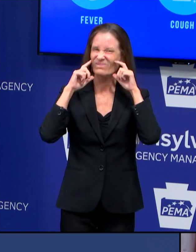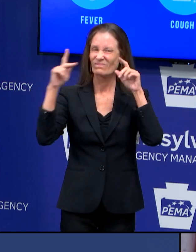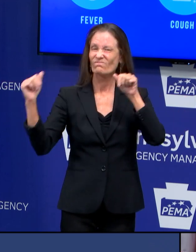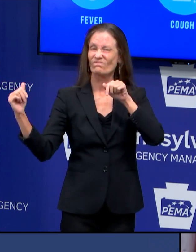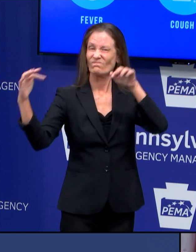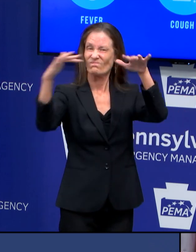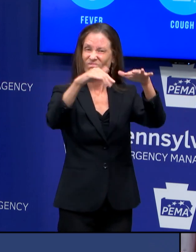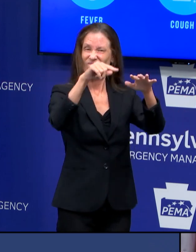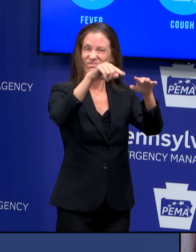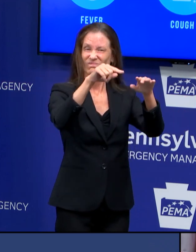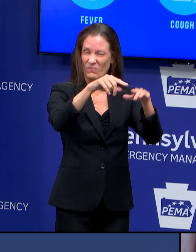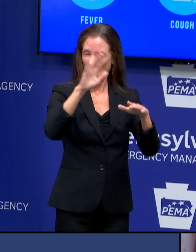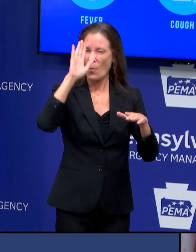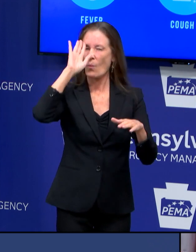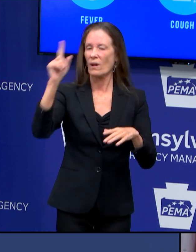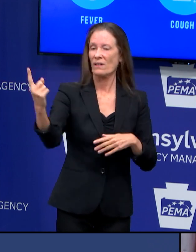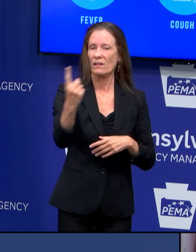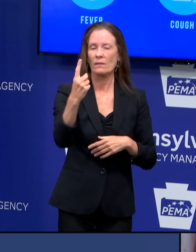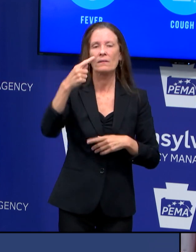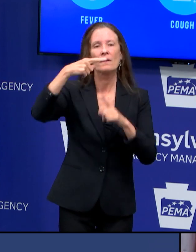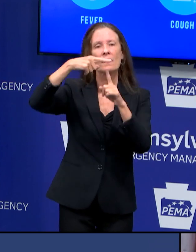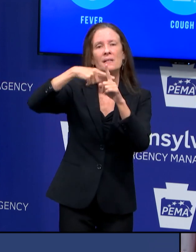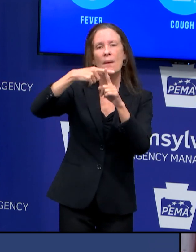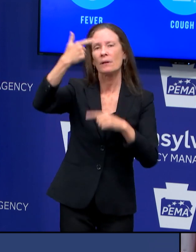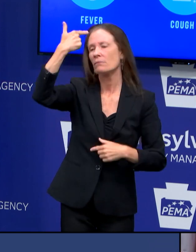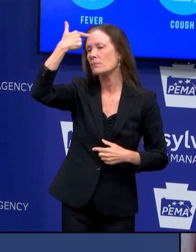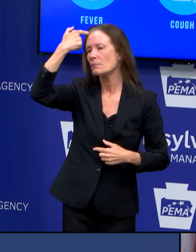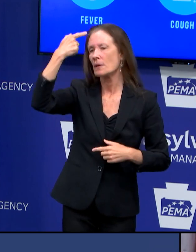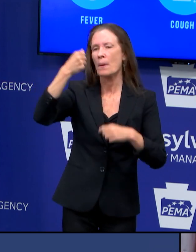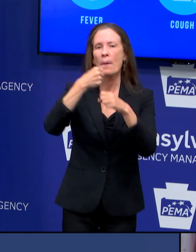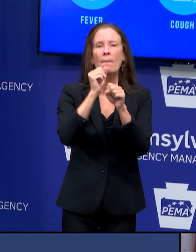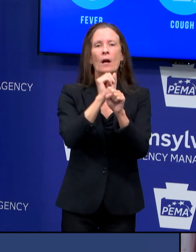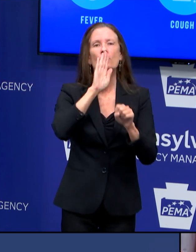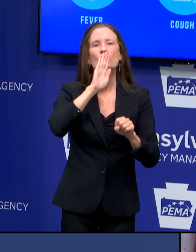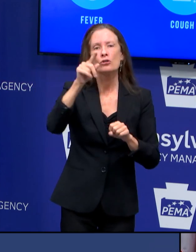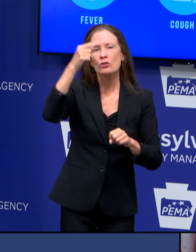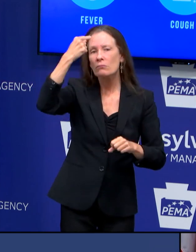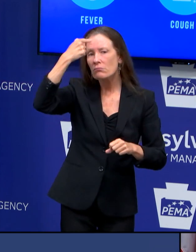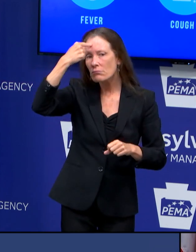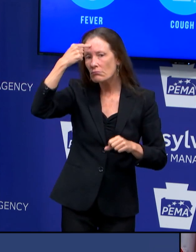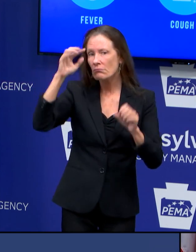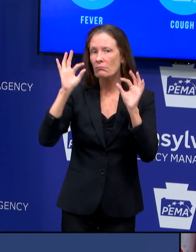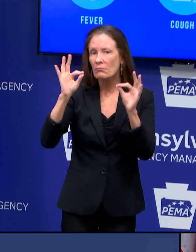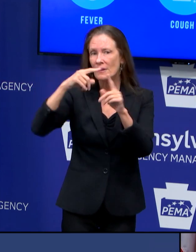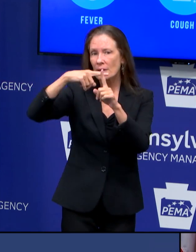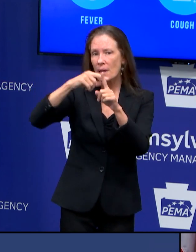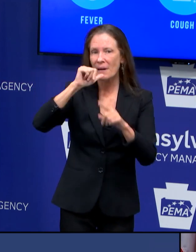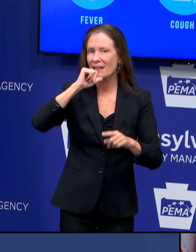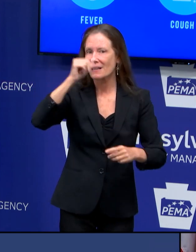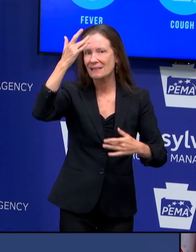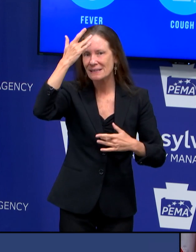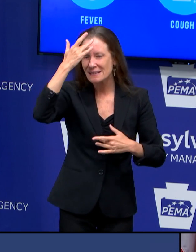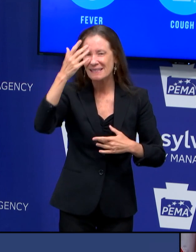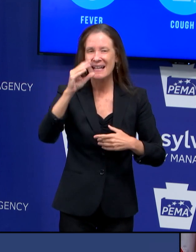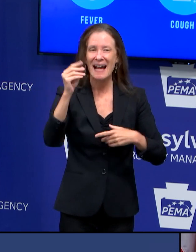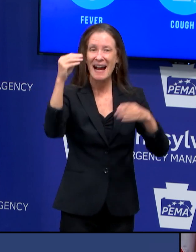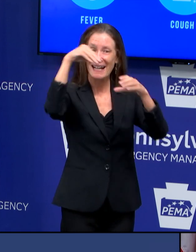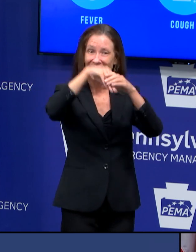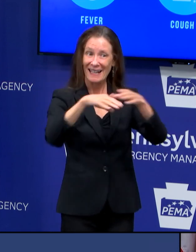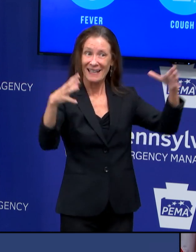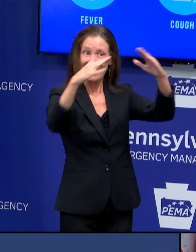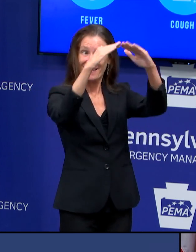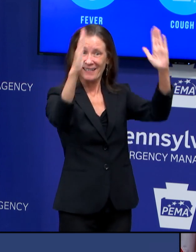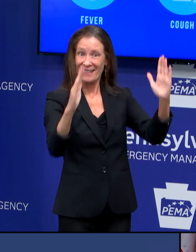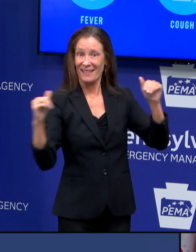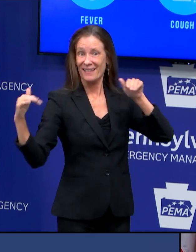well, such as what you went through on your way into this building today. And we would try to get people to social distance as much as humanly possible. We're